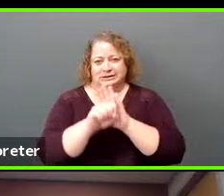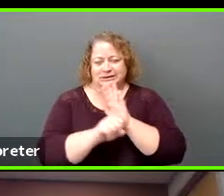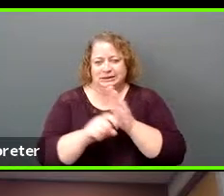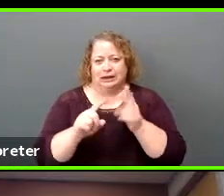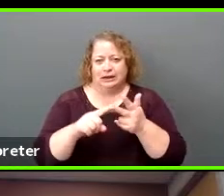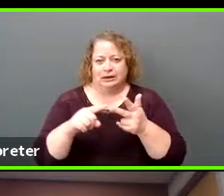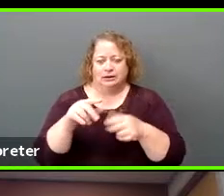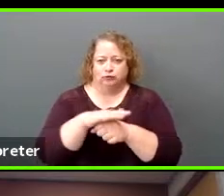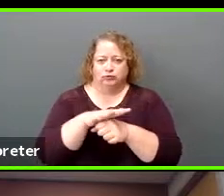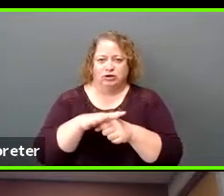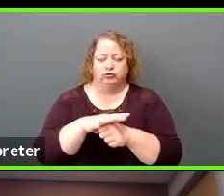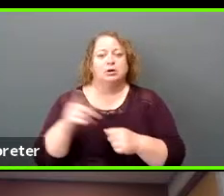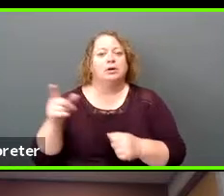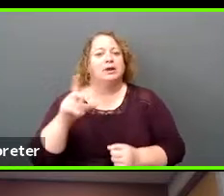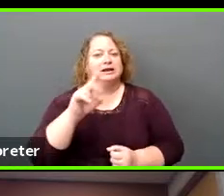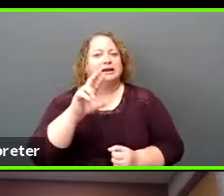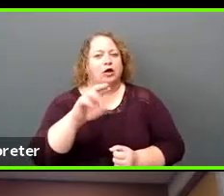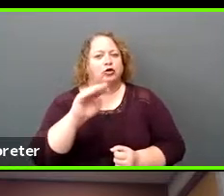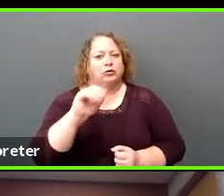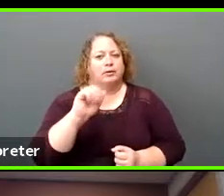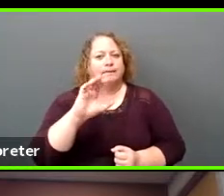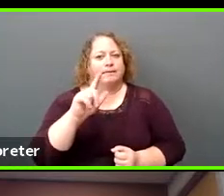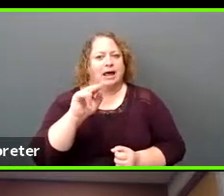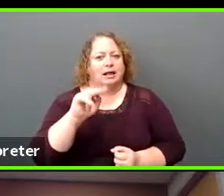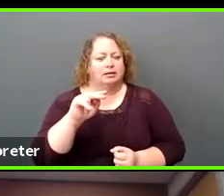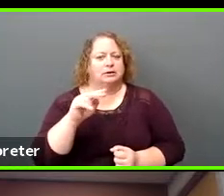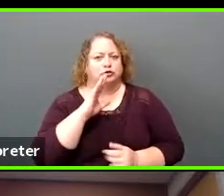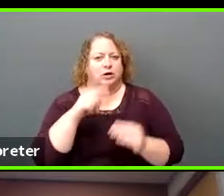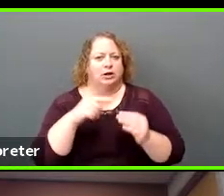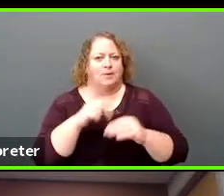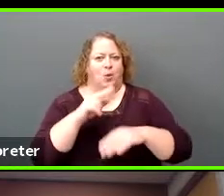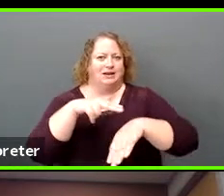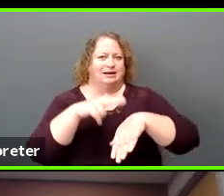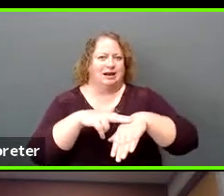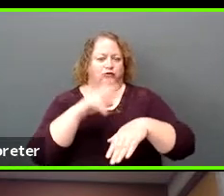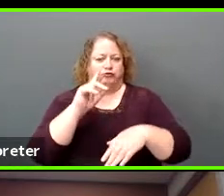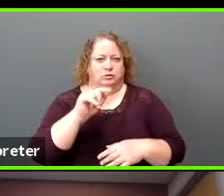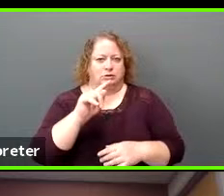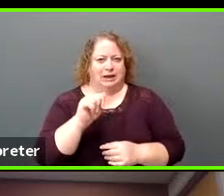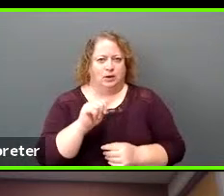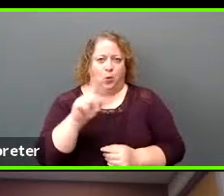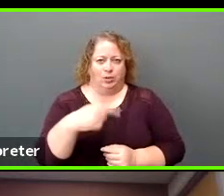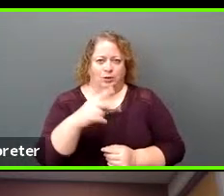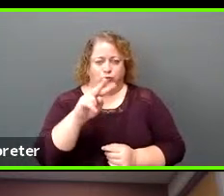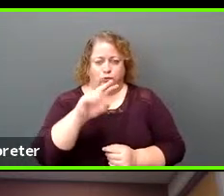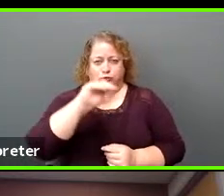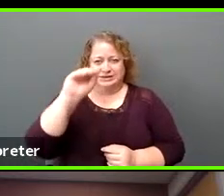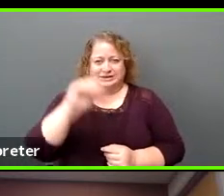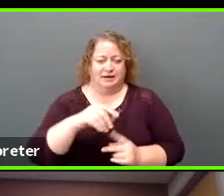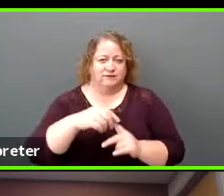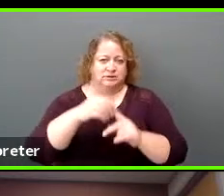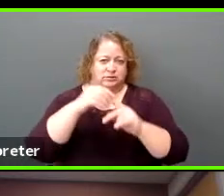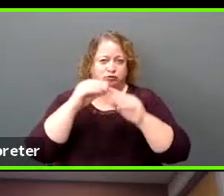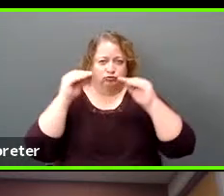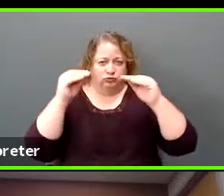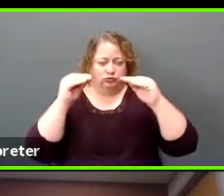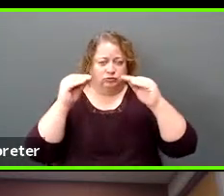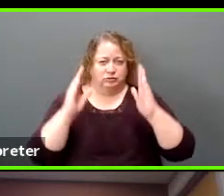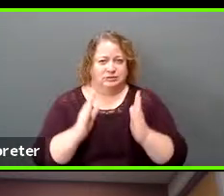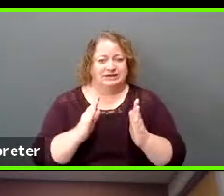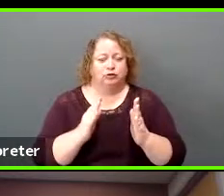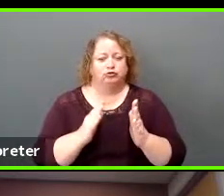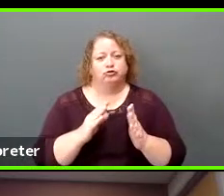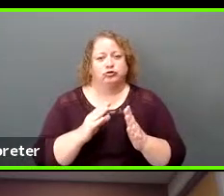But Dr. Macklin's referring to the national data, that only 2% of special educators in the nation are African-American